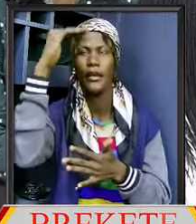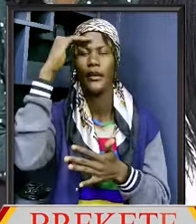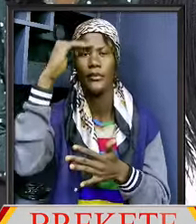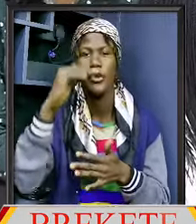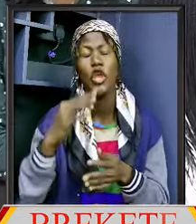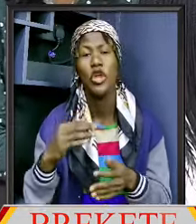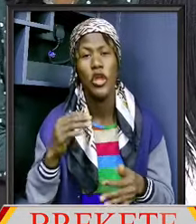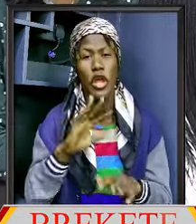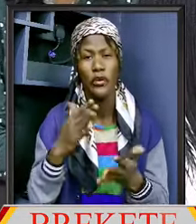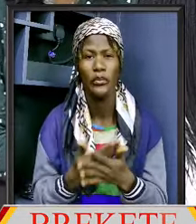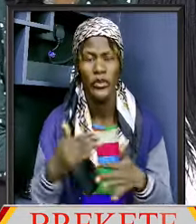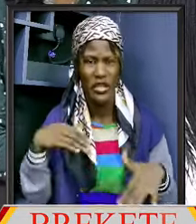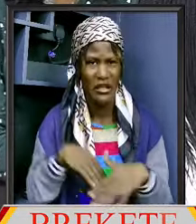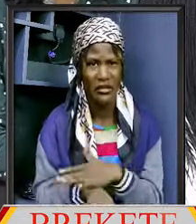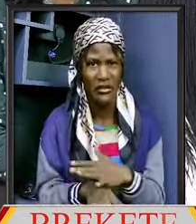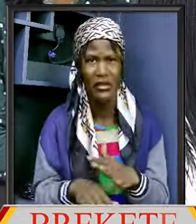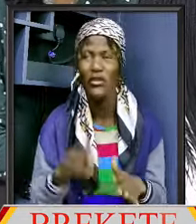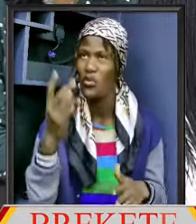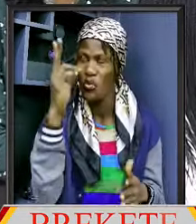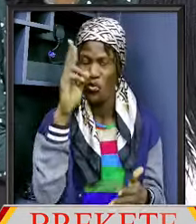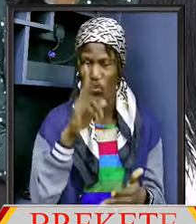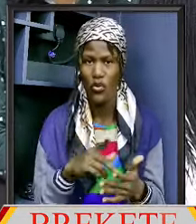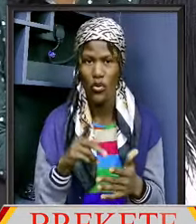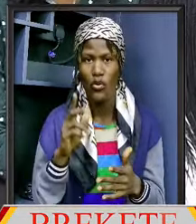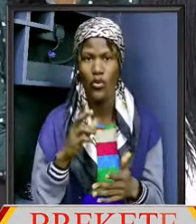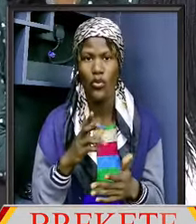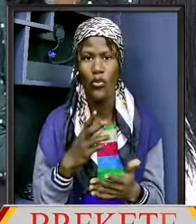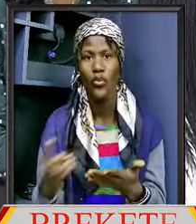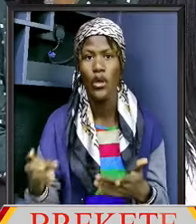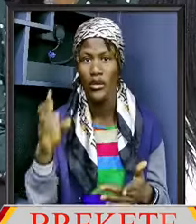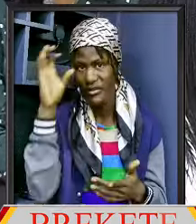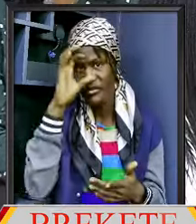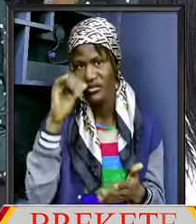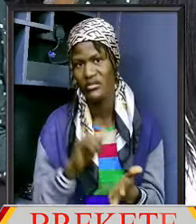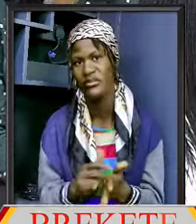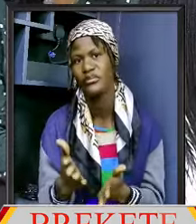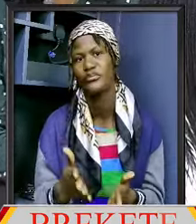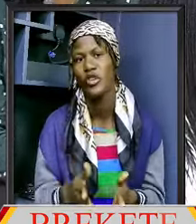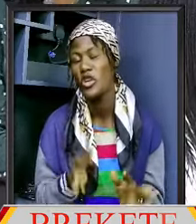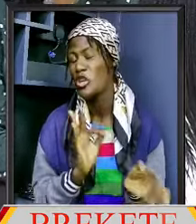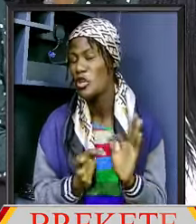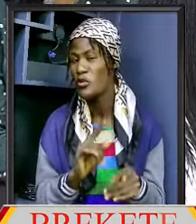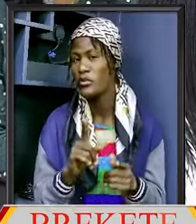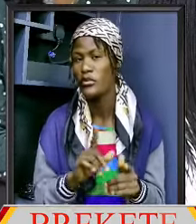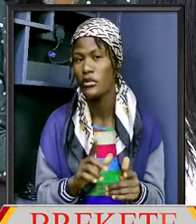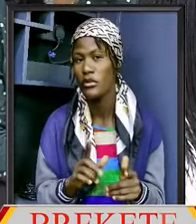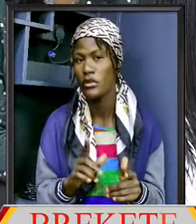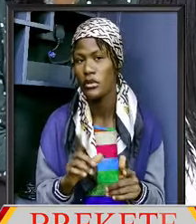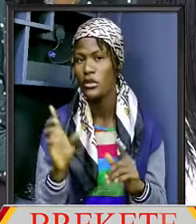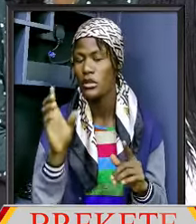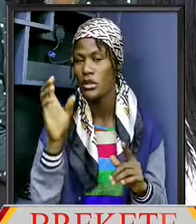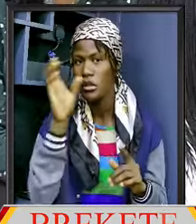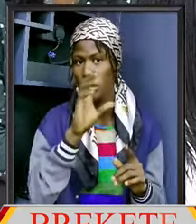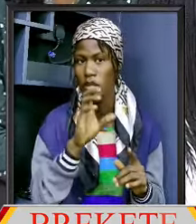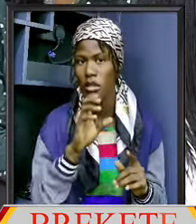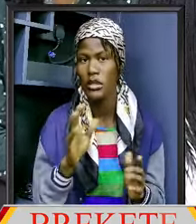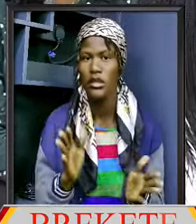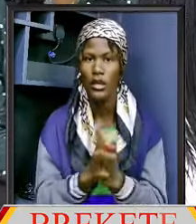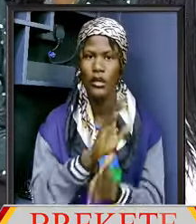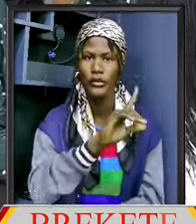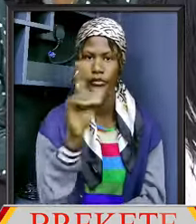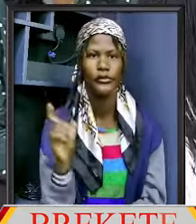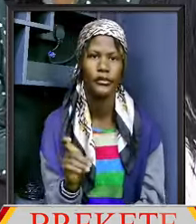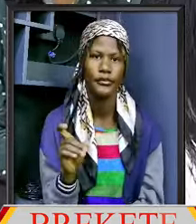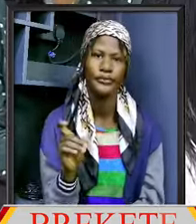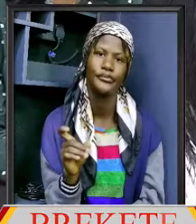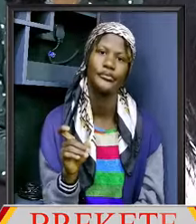they catch people, go see them. Okay. If you that's enter, you one. Don't see them. Make you wrong. Make you ask question. Okay. As you enter the place,